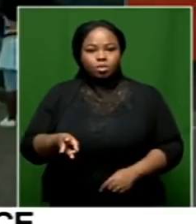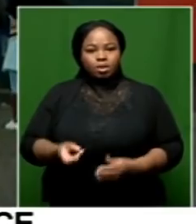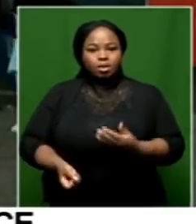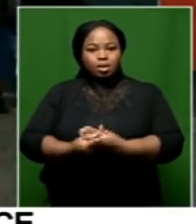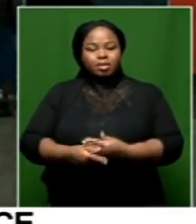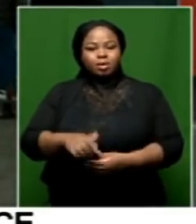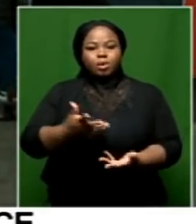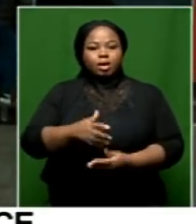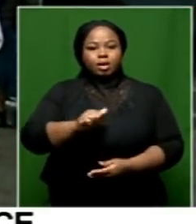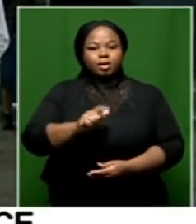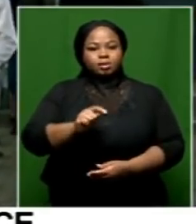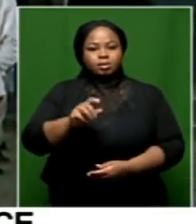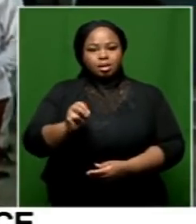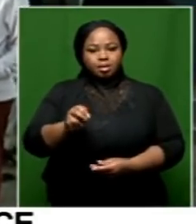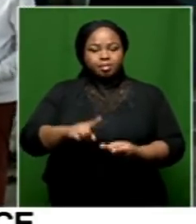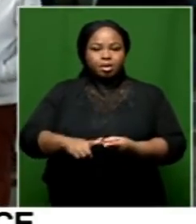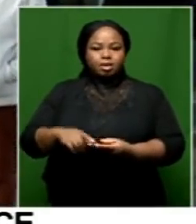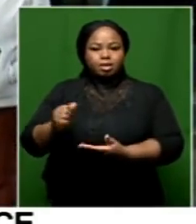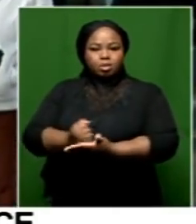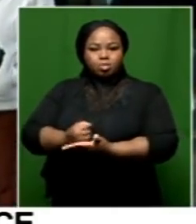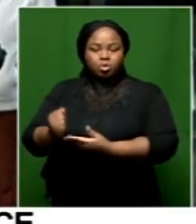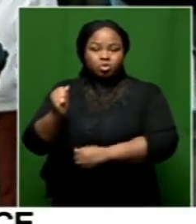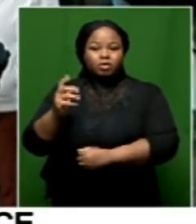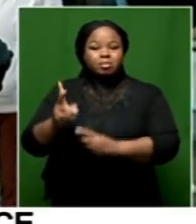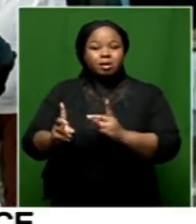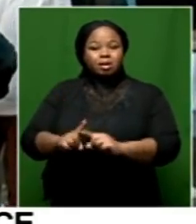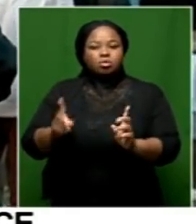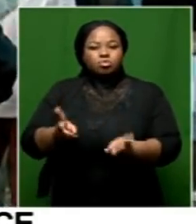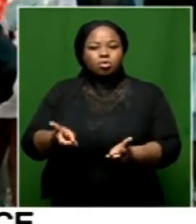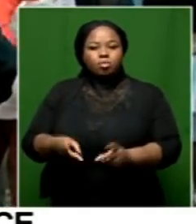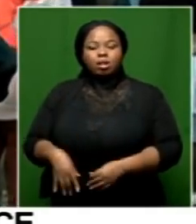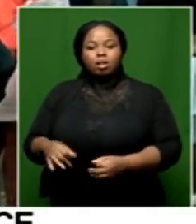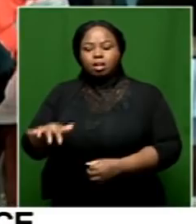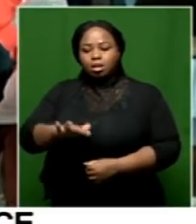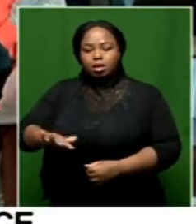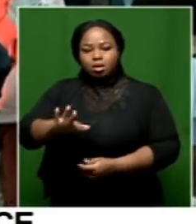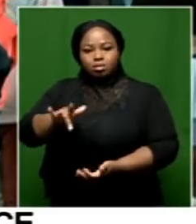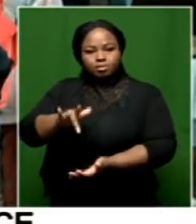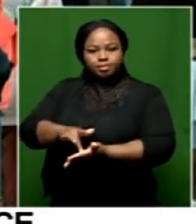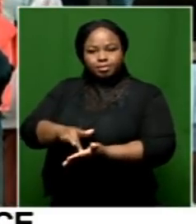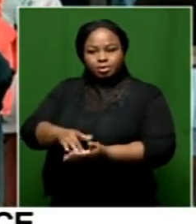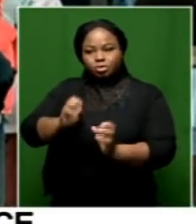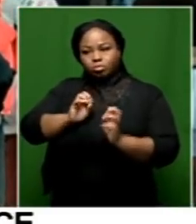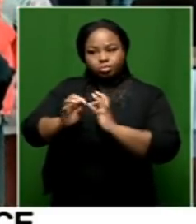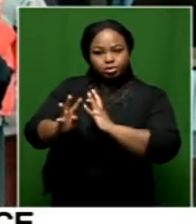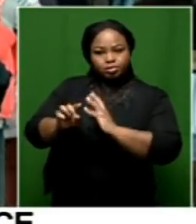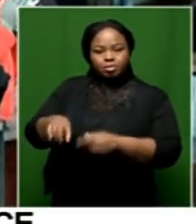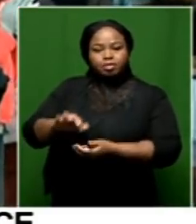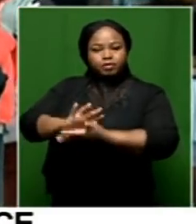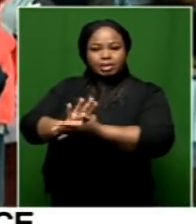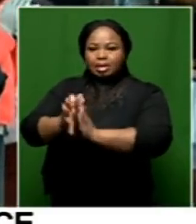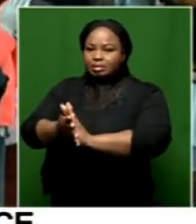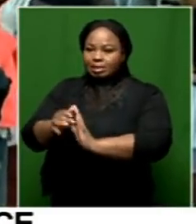done at ATMs and at the post office. Your normal pay points where people usually receive their money directly from